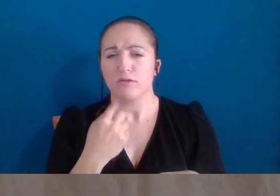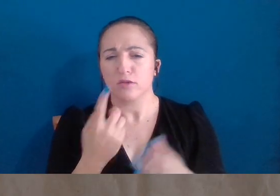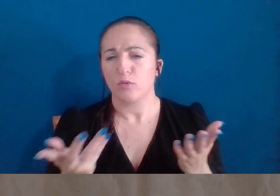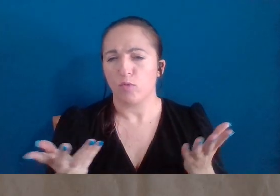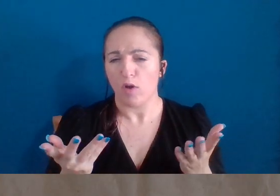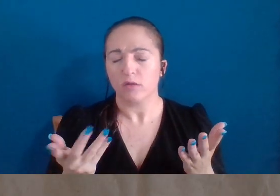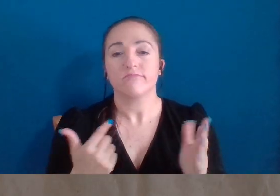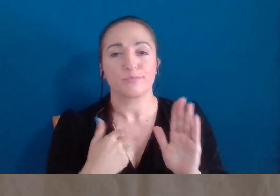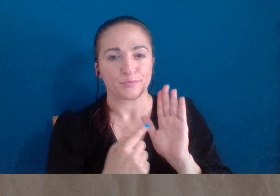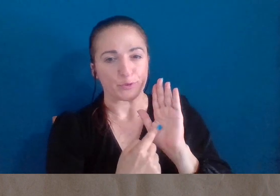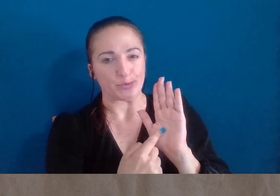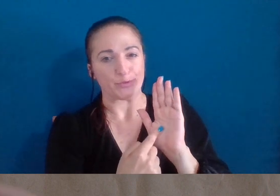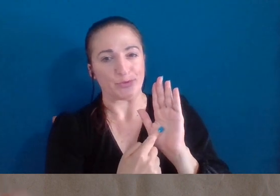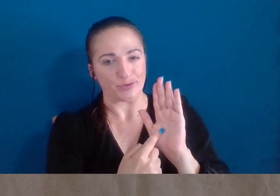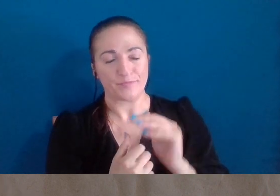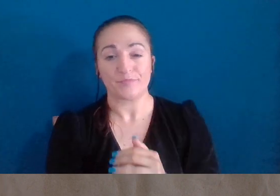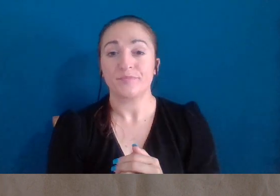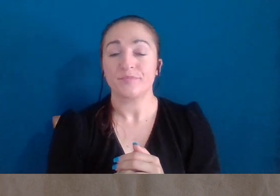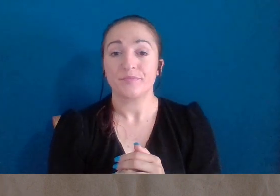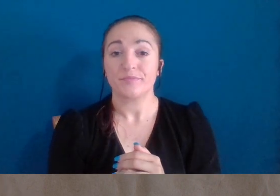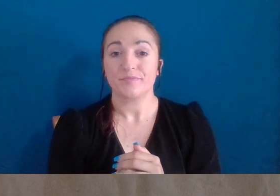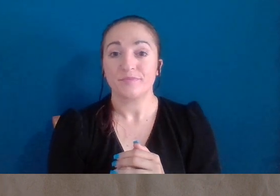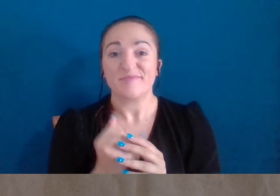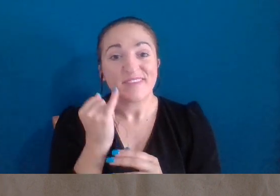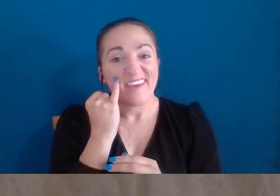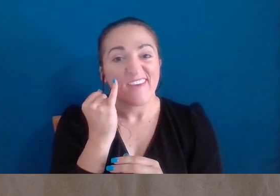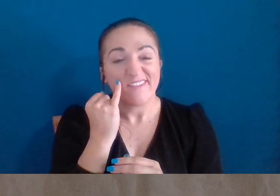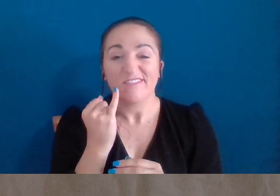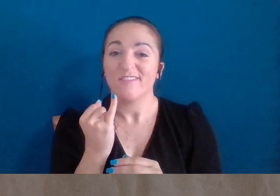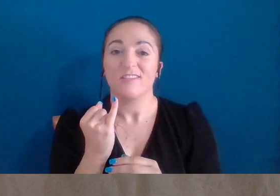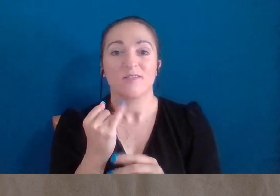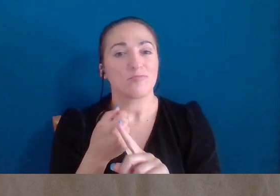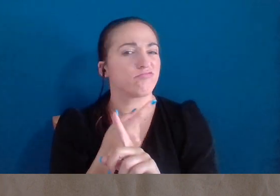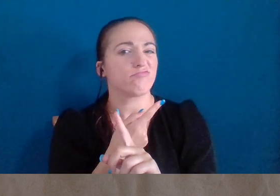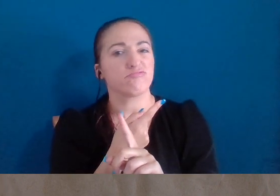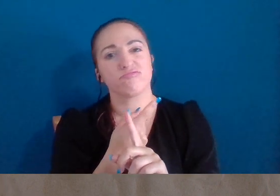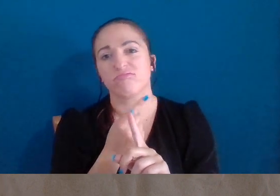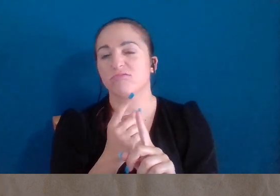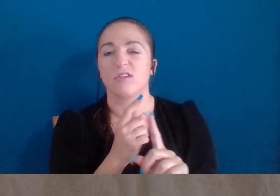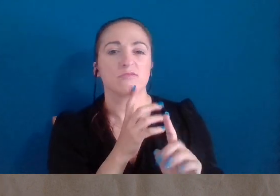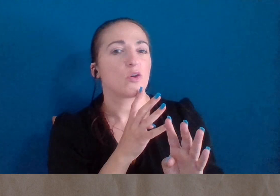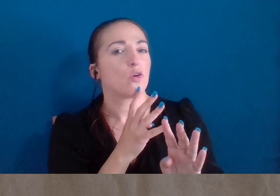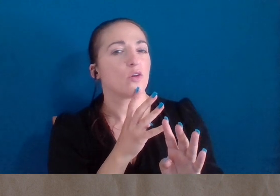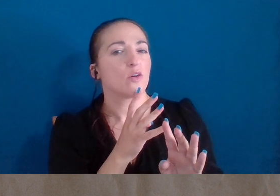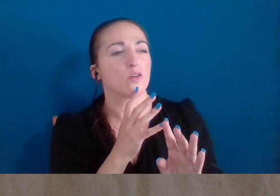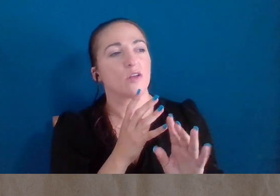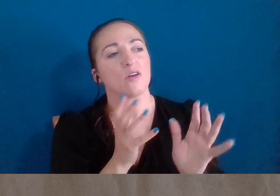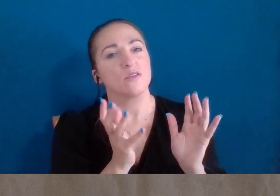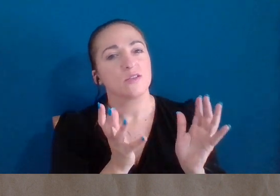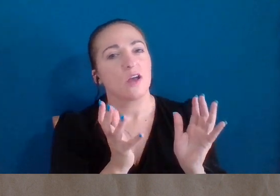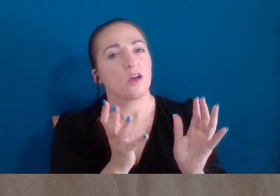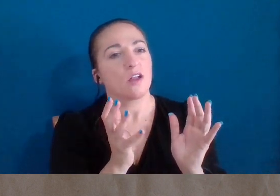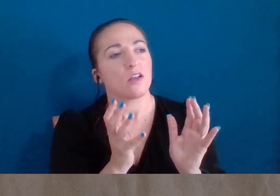So say I'm talking to someone and I'm not paying attention, which sometimes happens, and